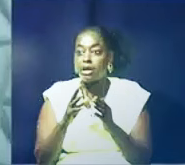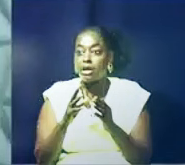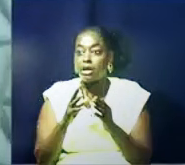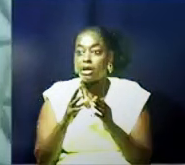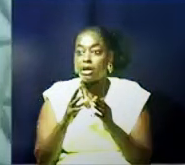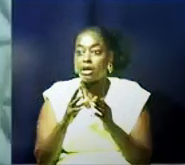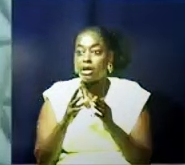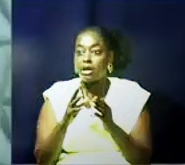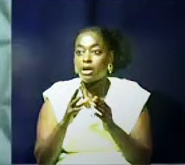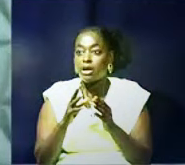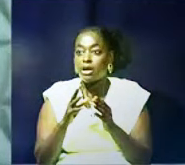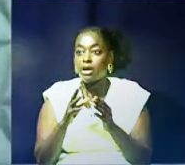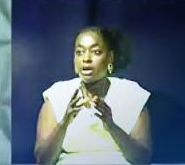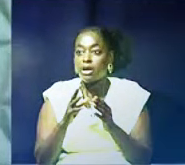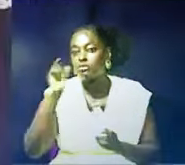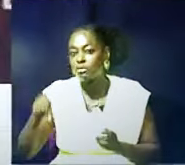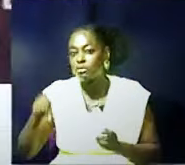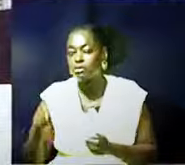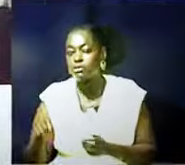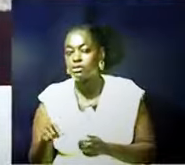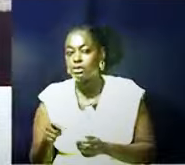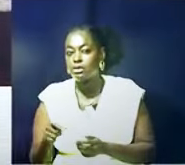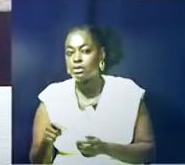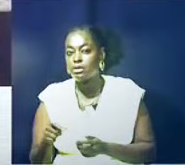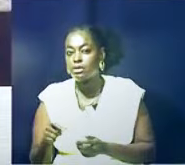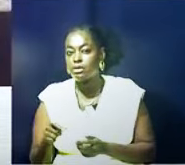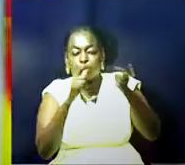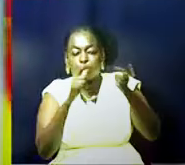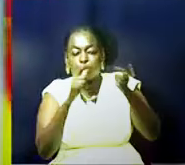we need to go back to those days.